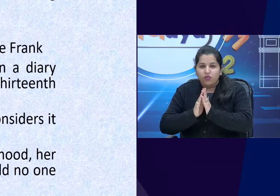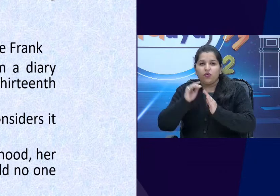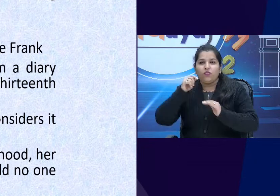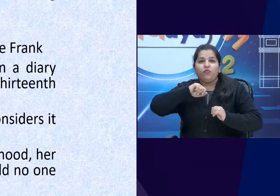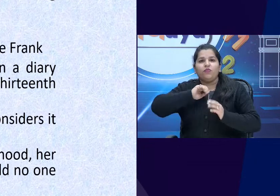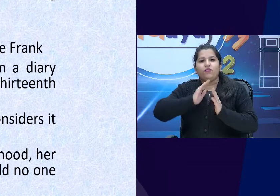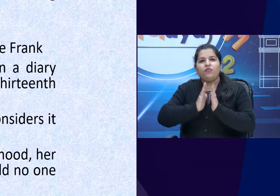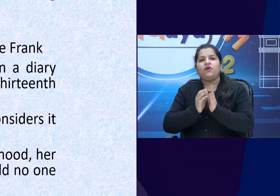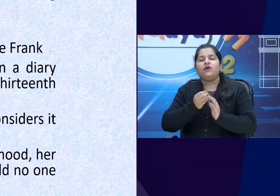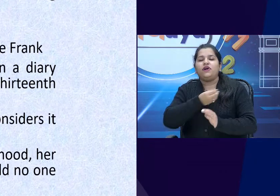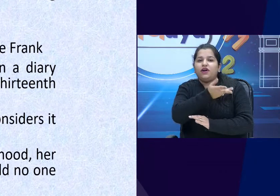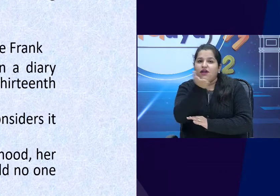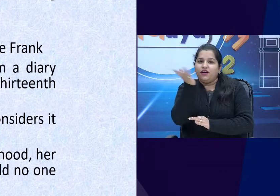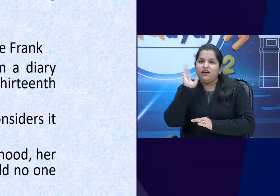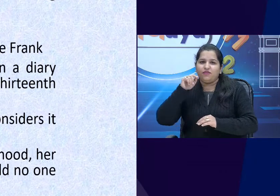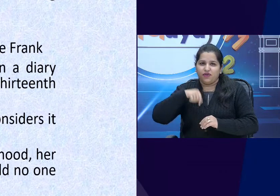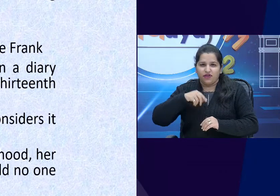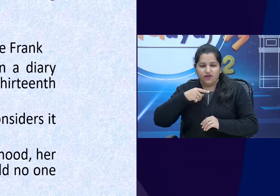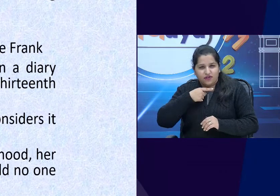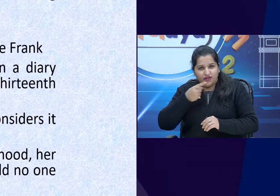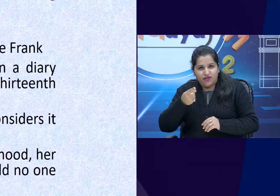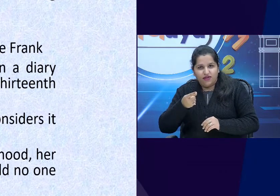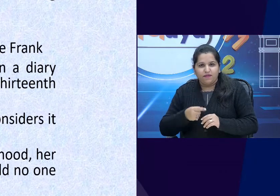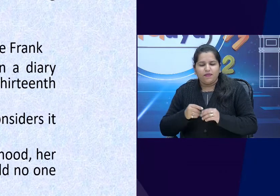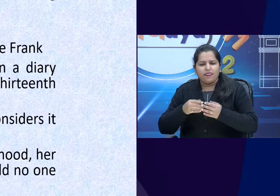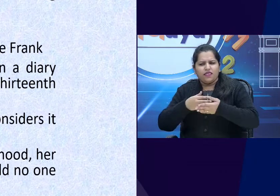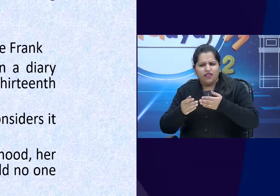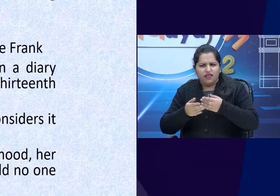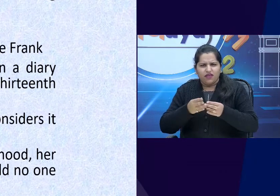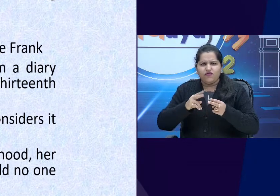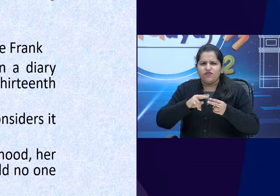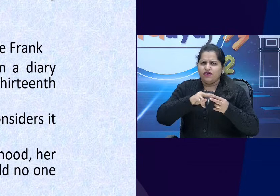and many other things. Okay, so this diary actually got lost